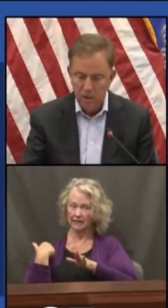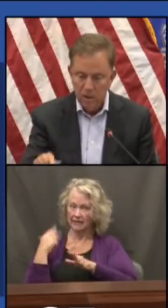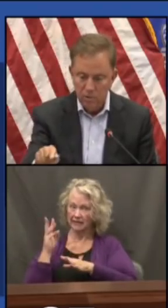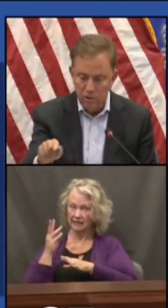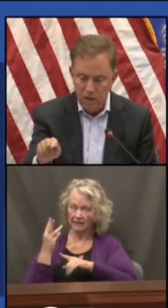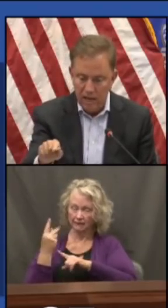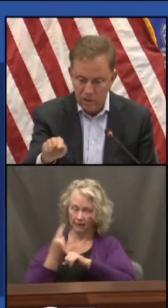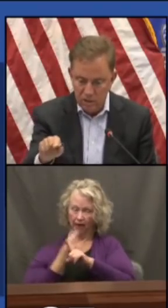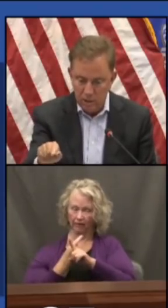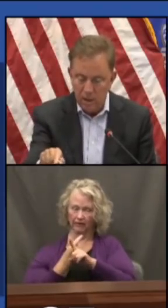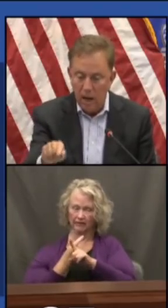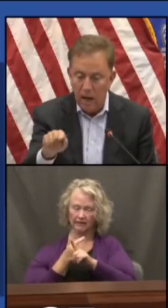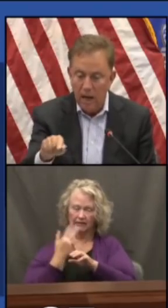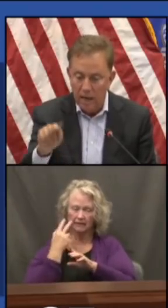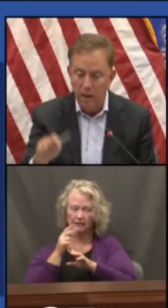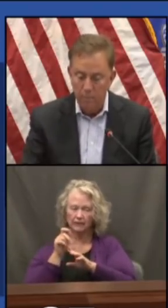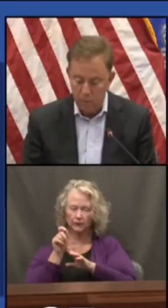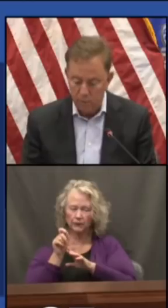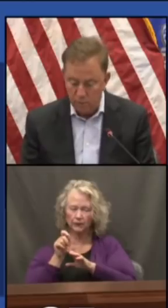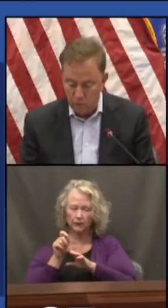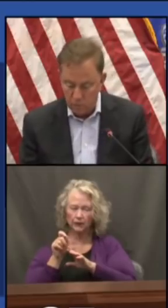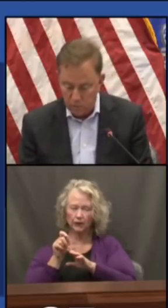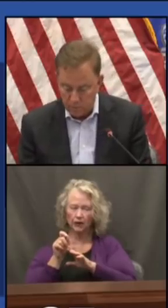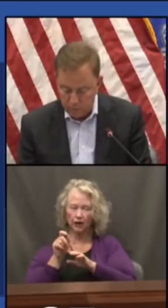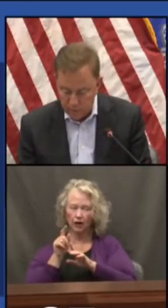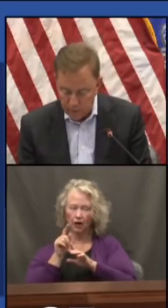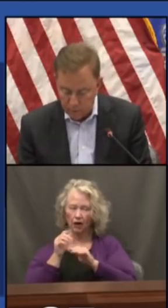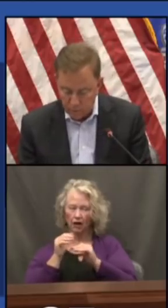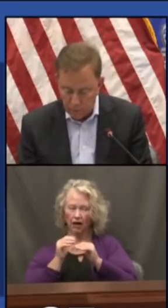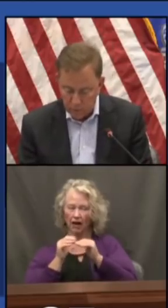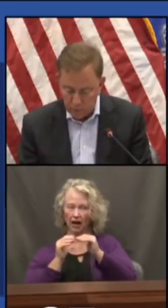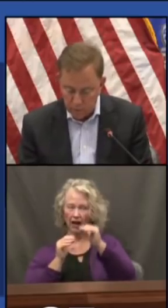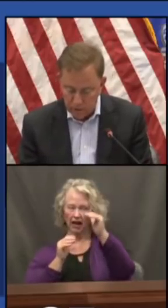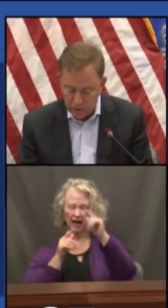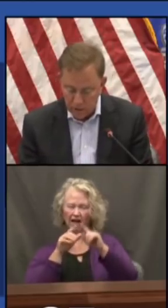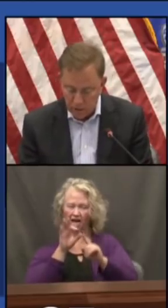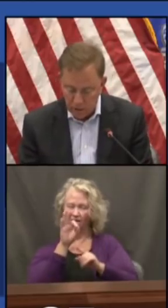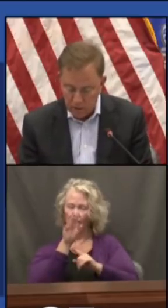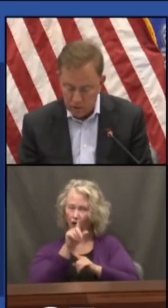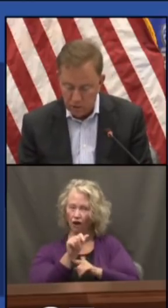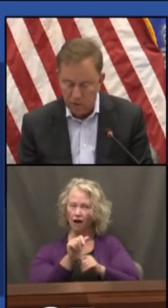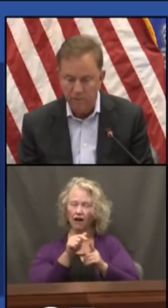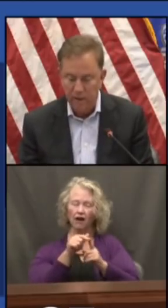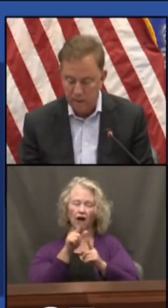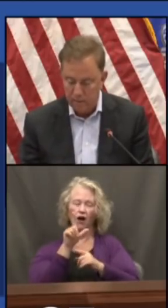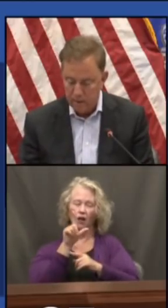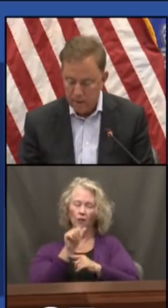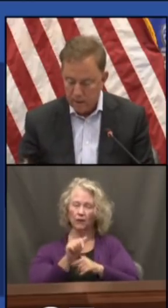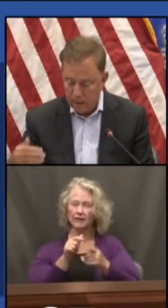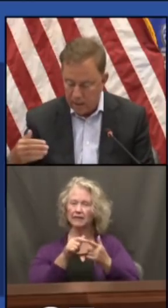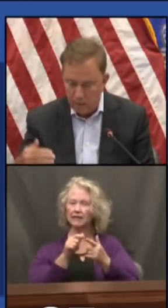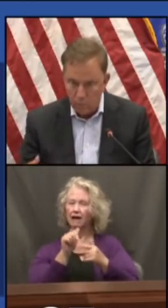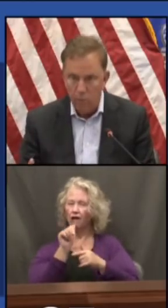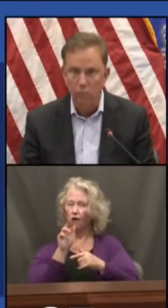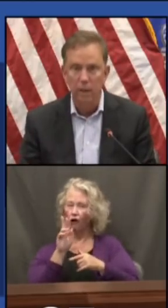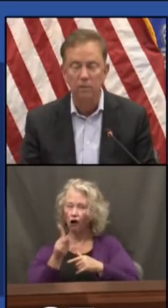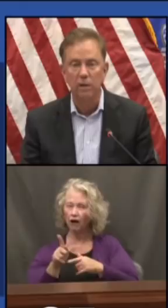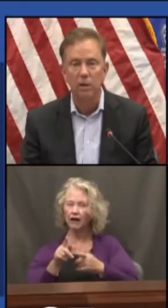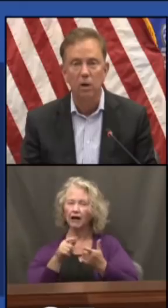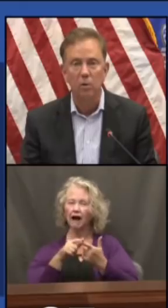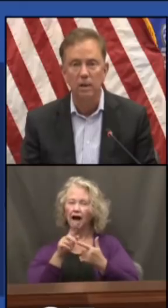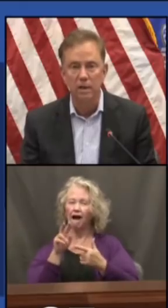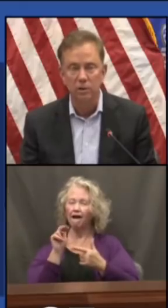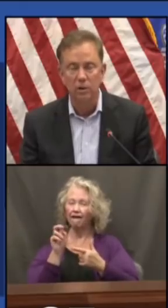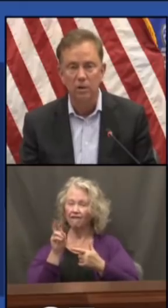months, those dots high up on the vertical, I'm afraid that's Florida, Louisiana, Arkansas, Nevada. Again, we're